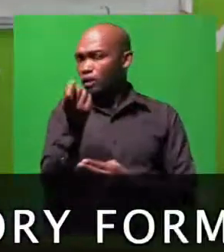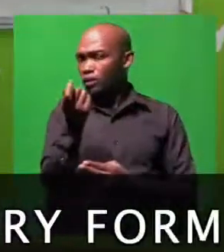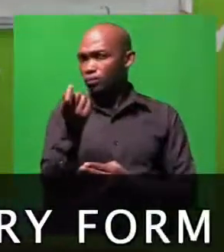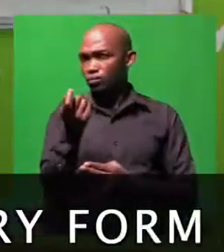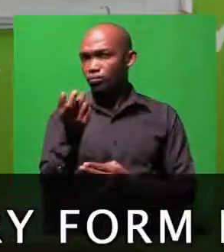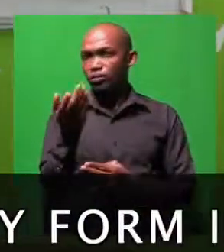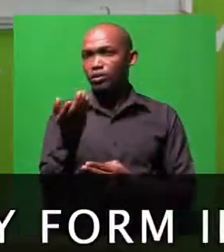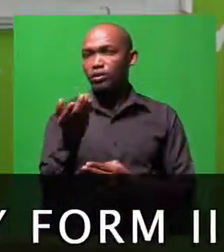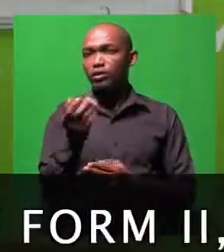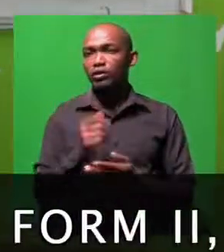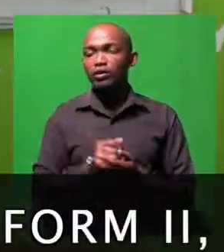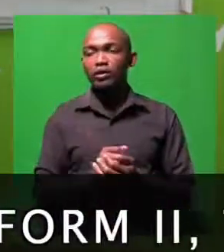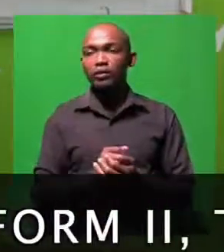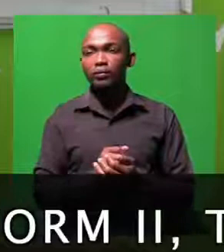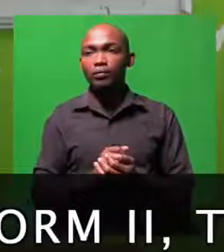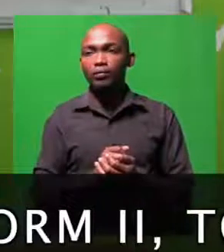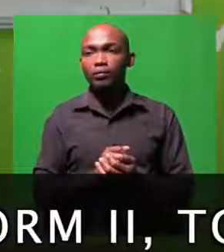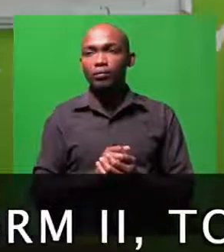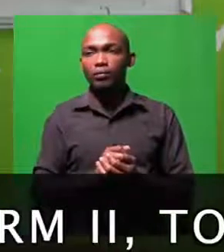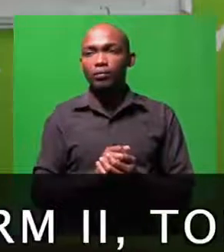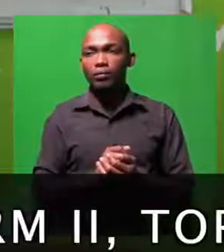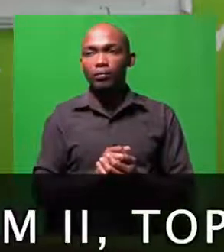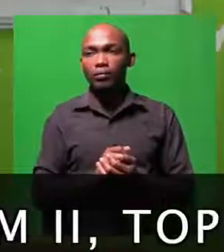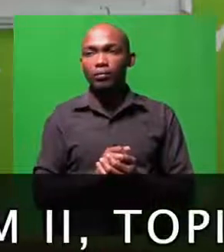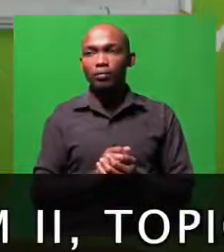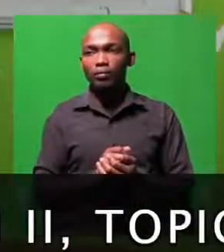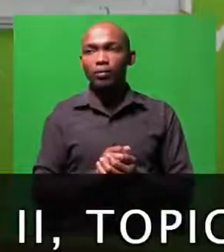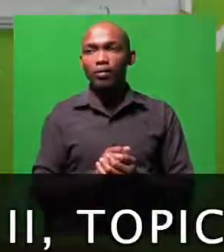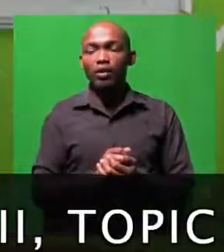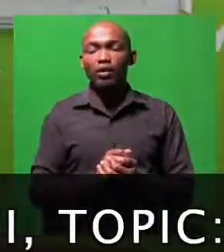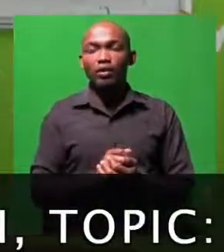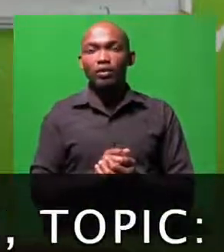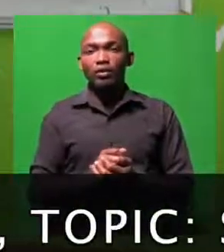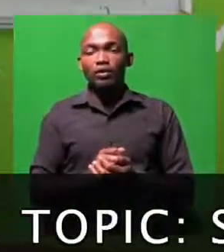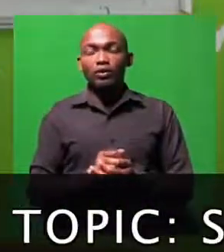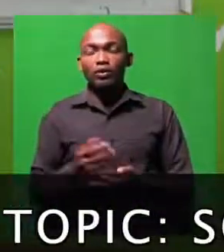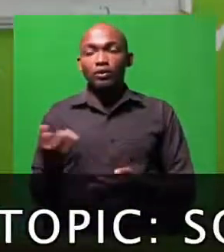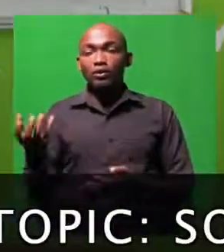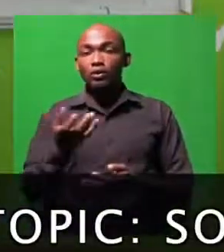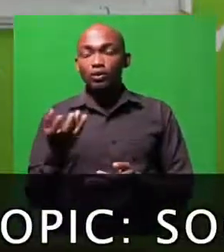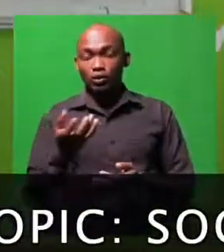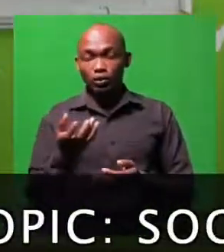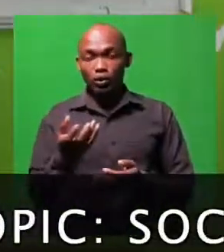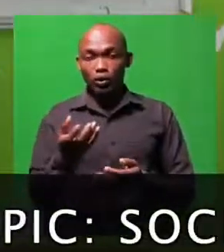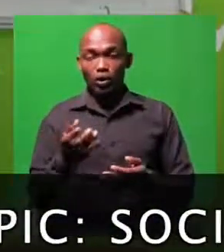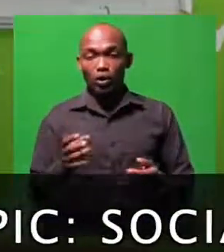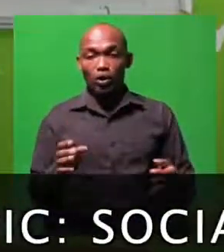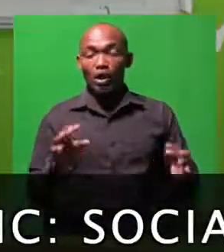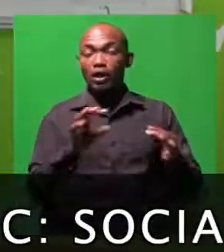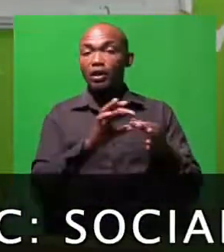social organizations and production in pre-colonial Africa.